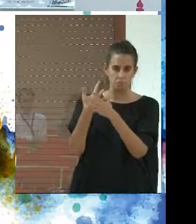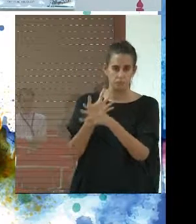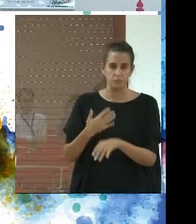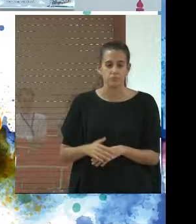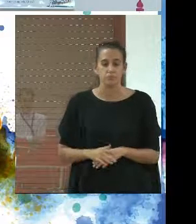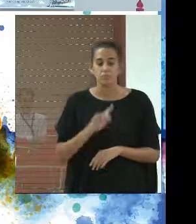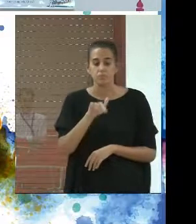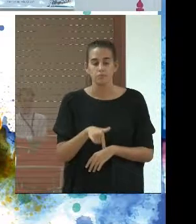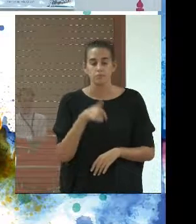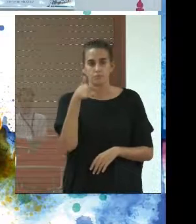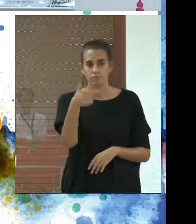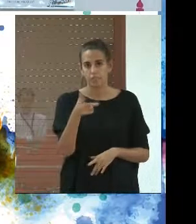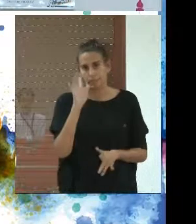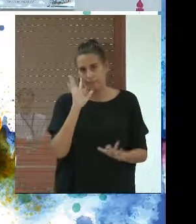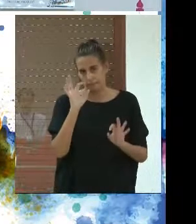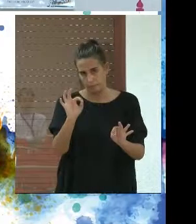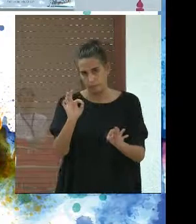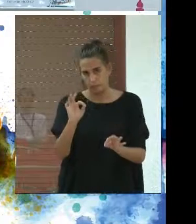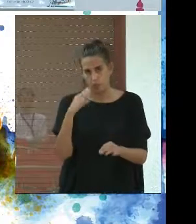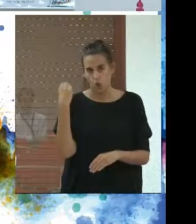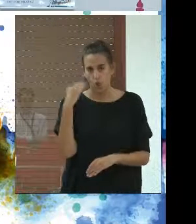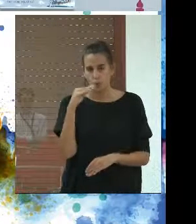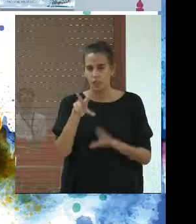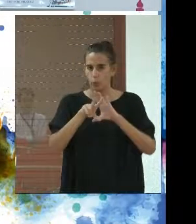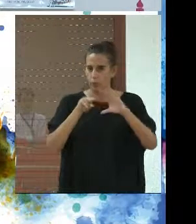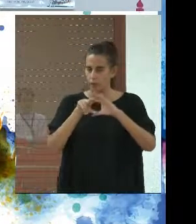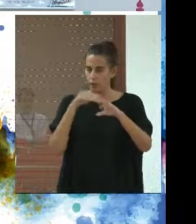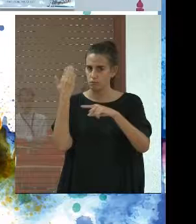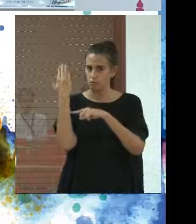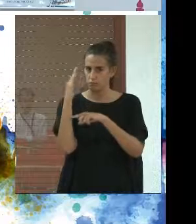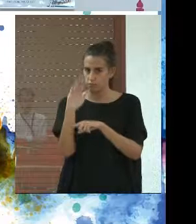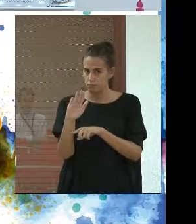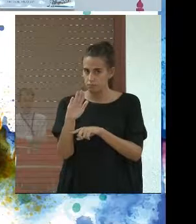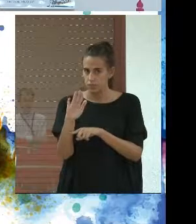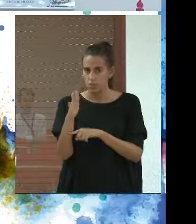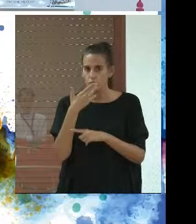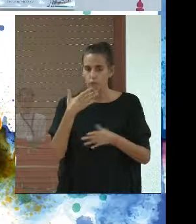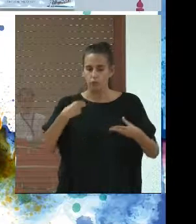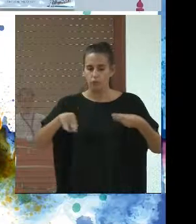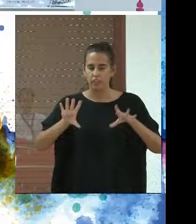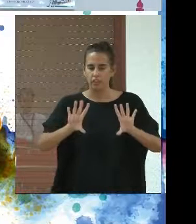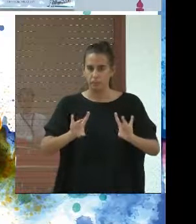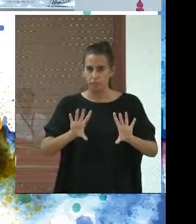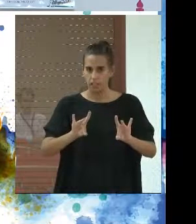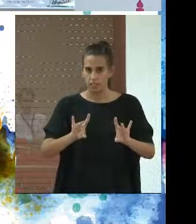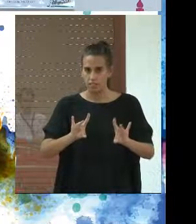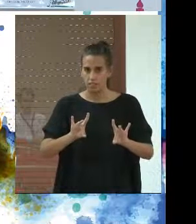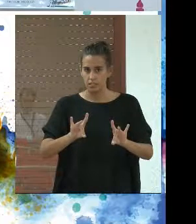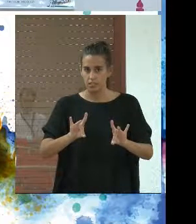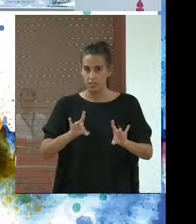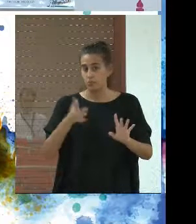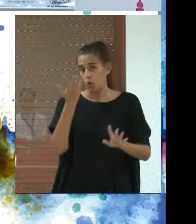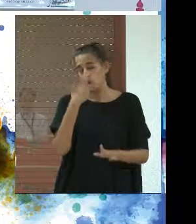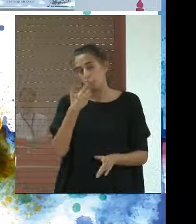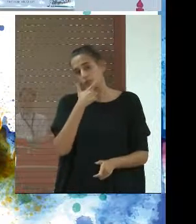etc., and teachers explained it to us. Well, now the students learn with videos, and